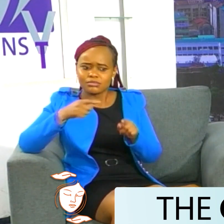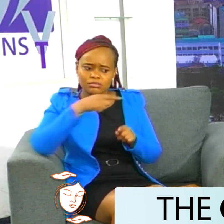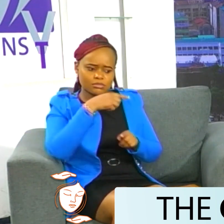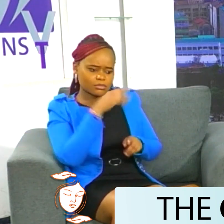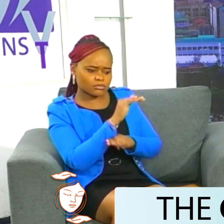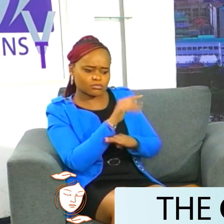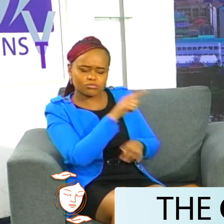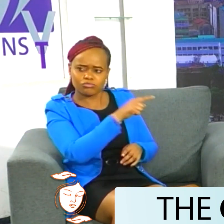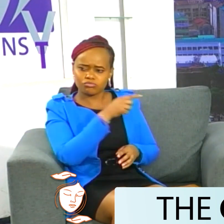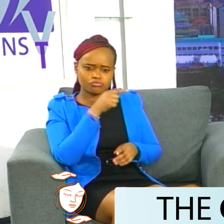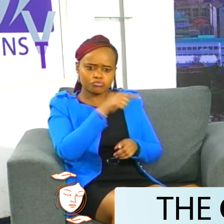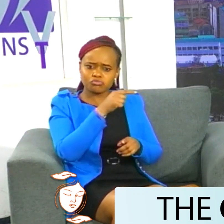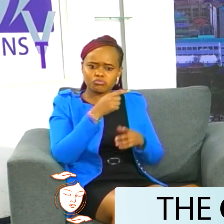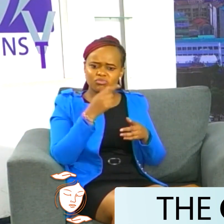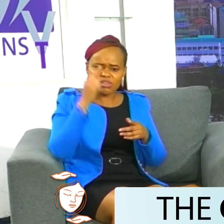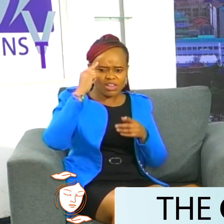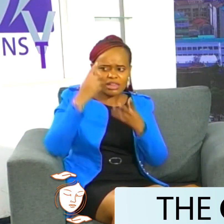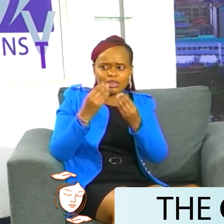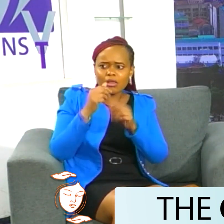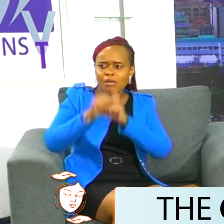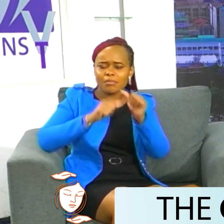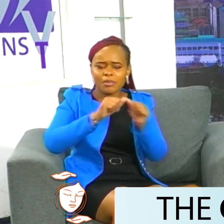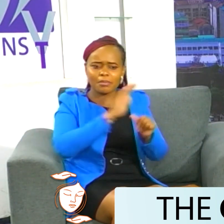expensive. And